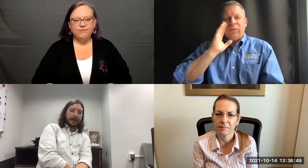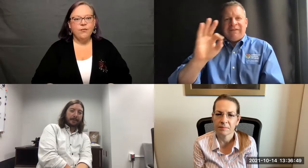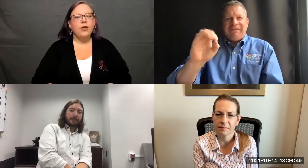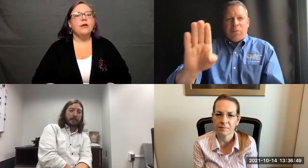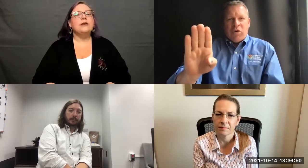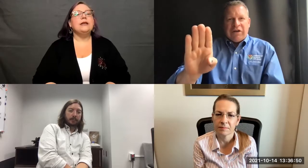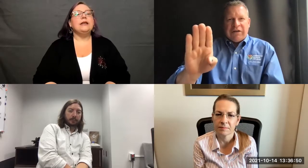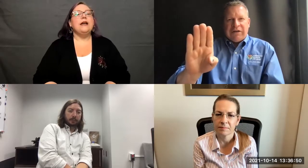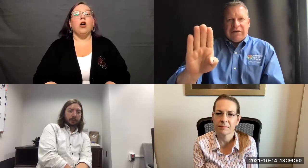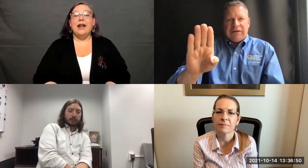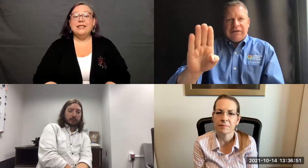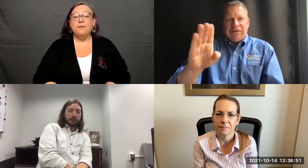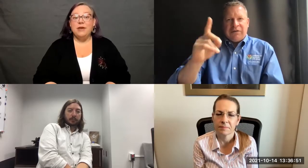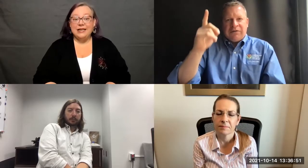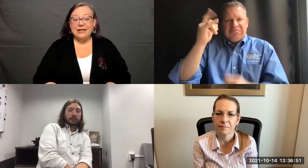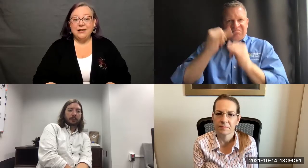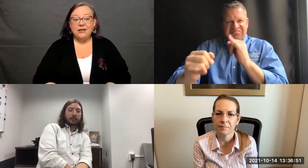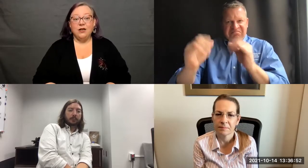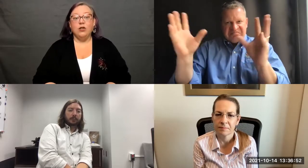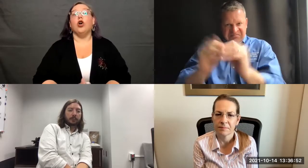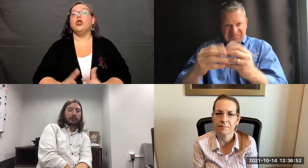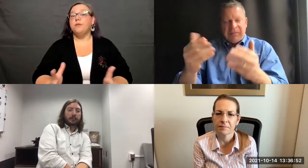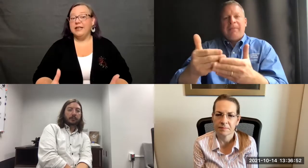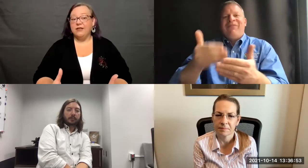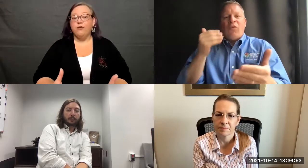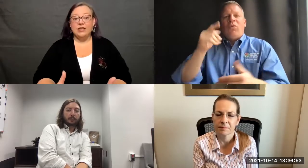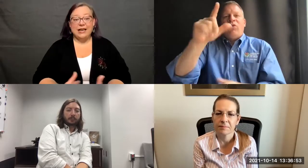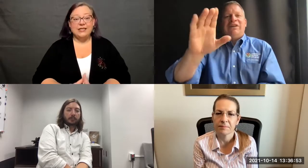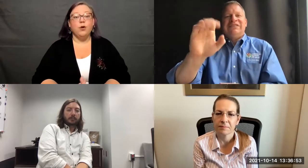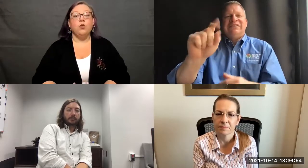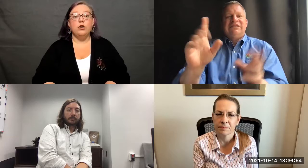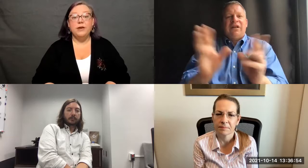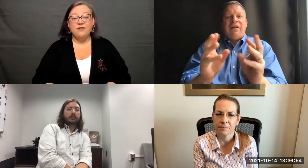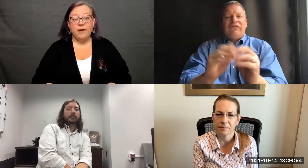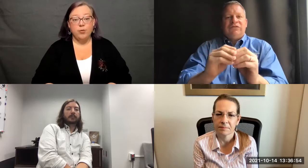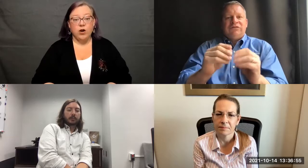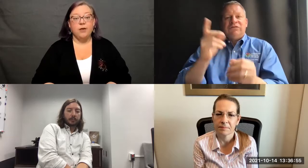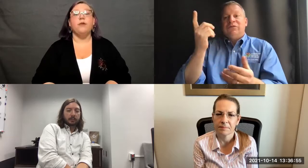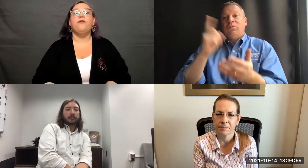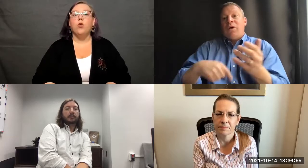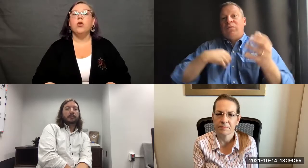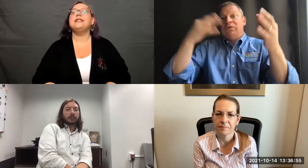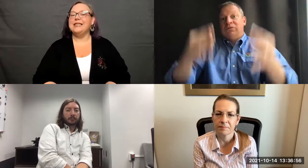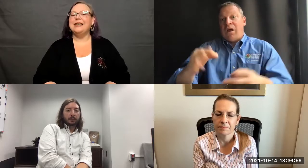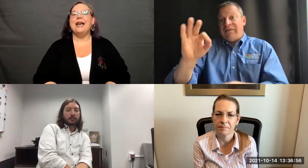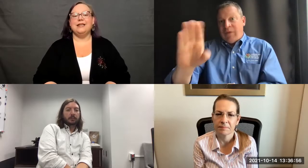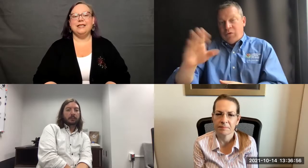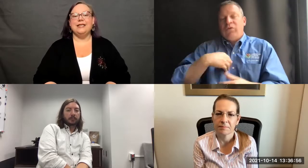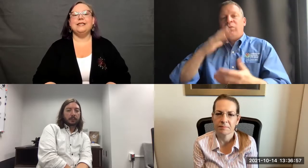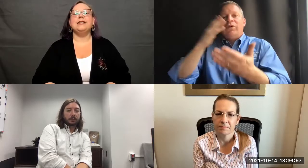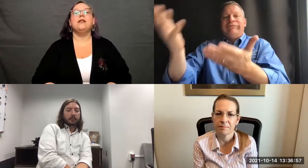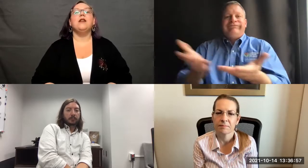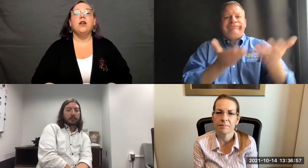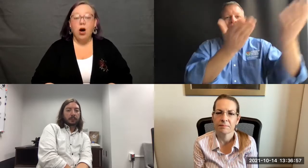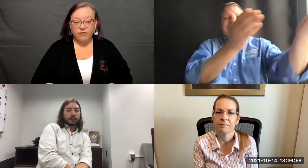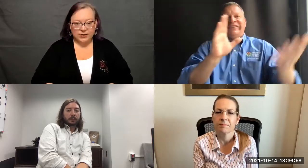well. Our next meeting, large meeting for the Data Summit, will be in February before